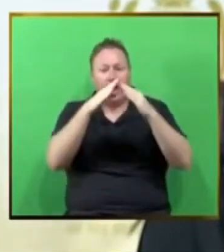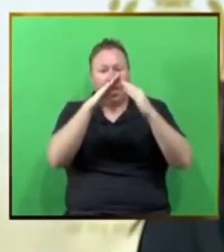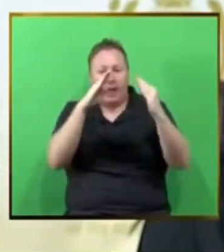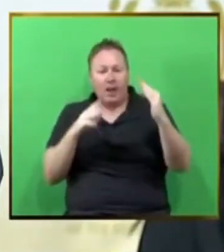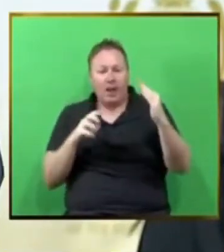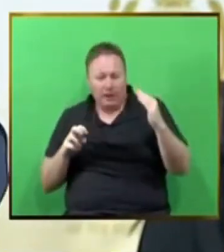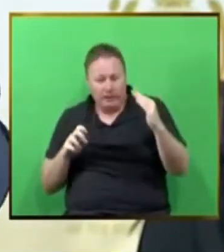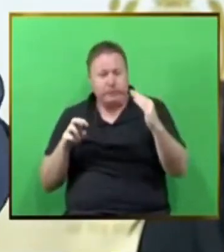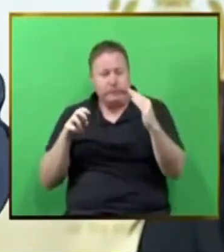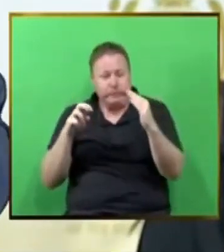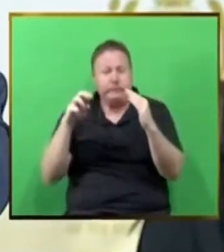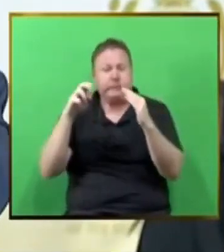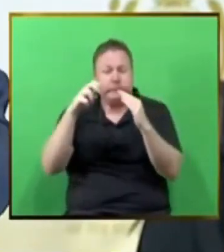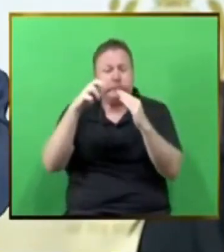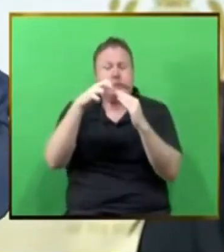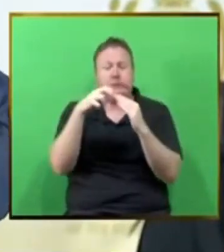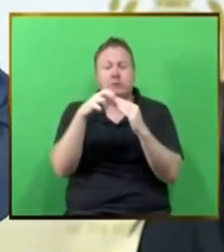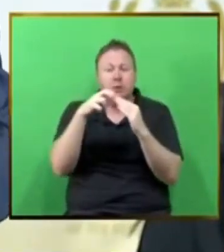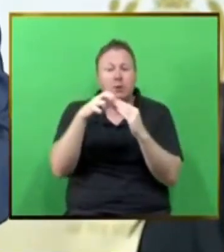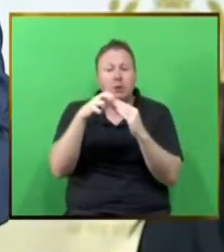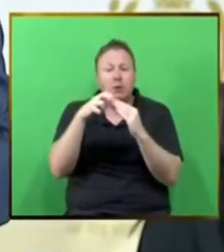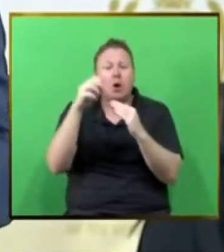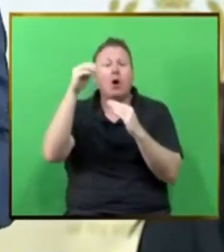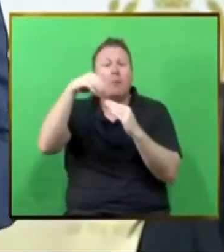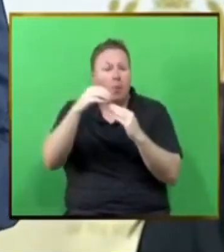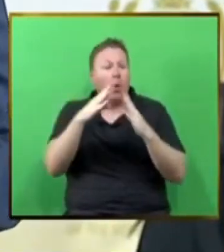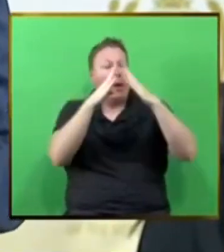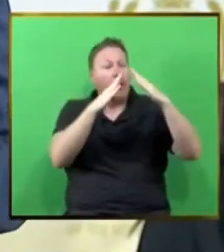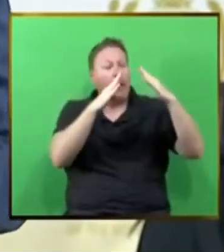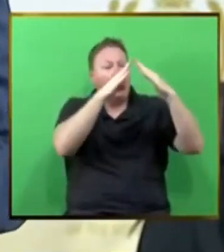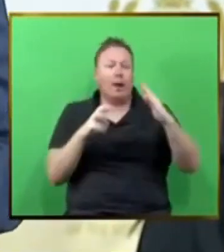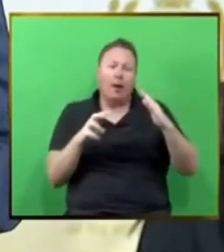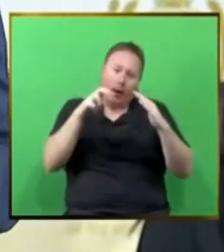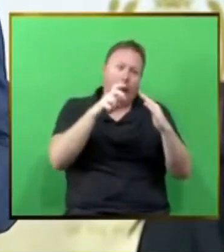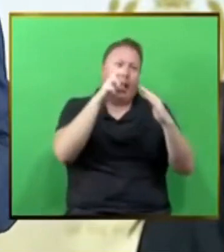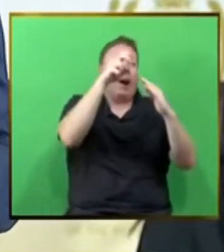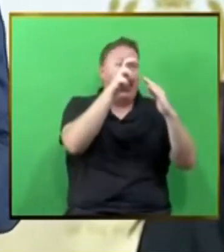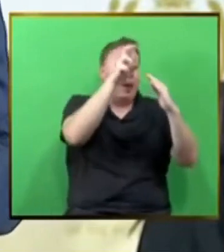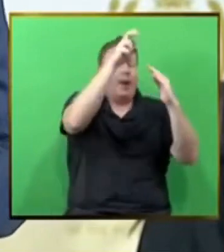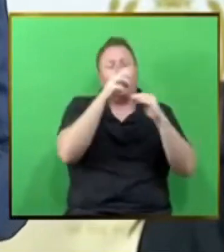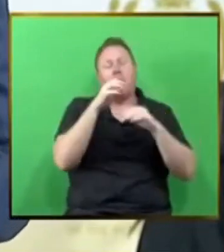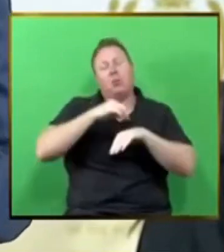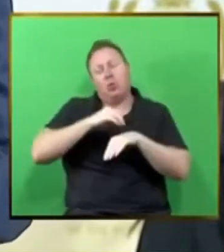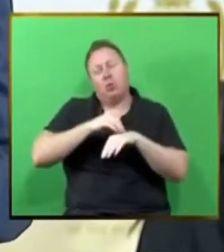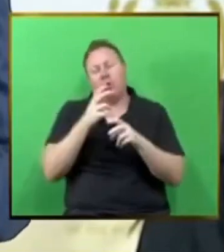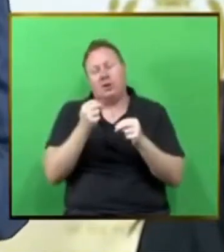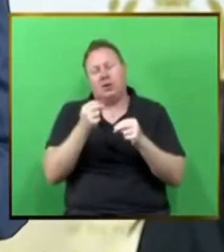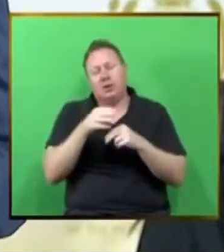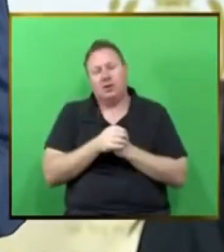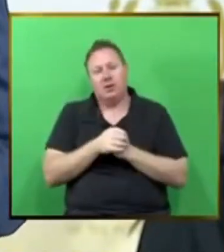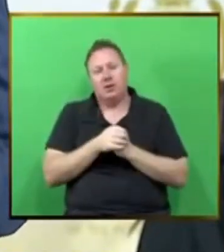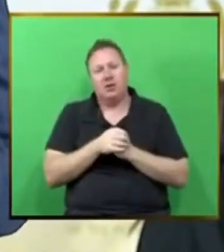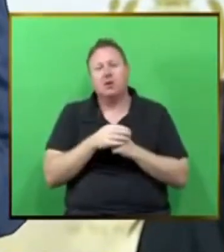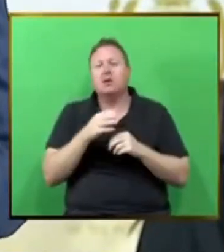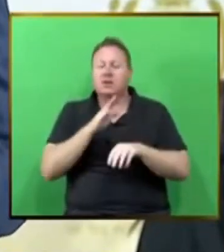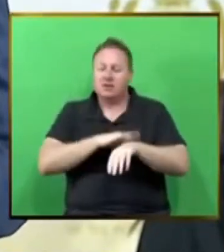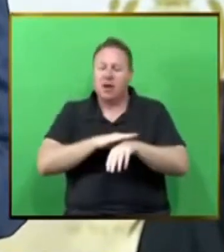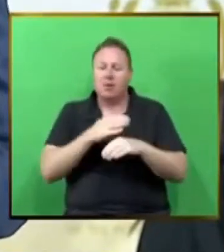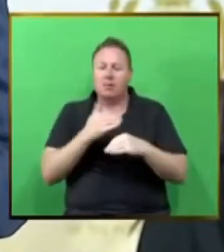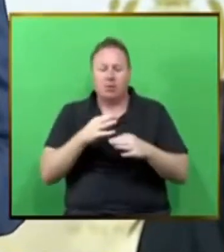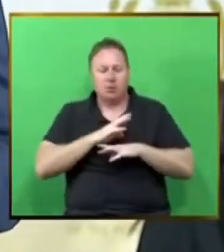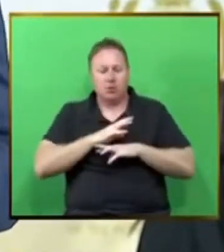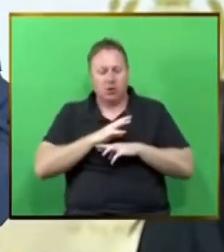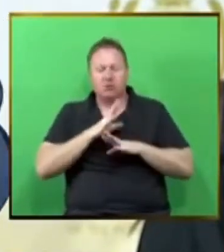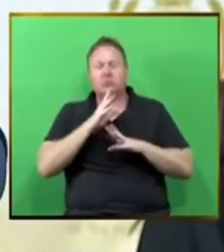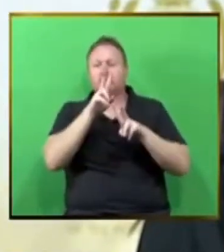the only finds that there are many more hills to climb. I've taken a moment to rest and to steal